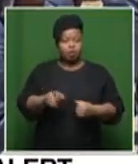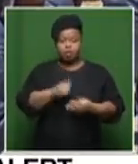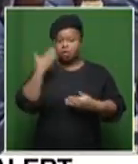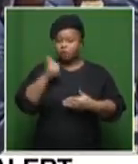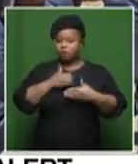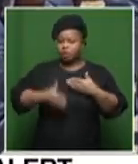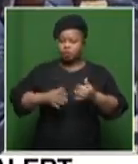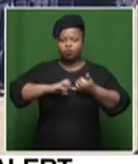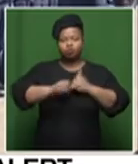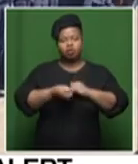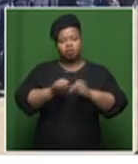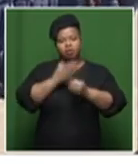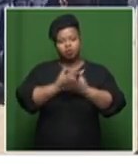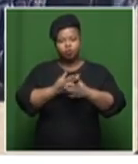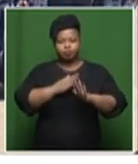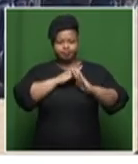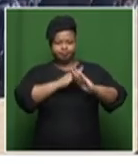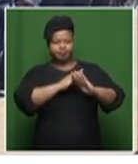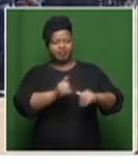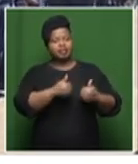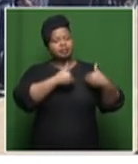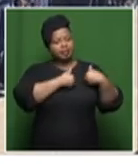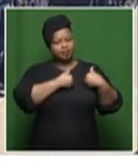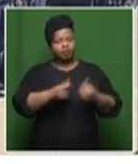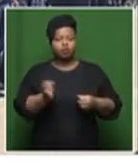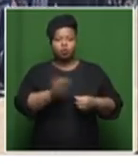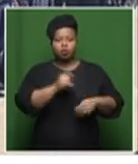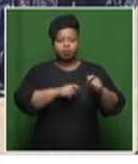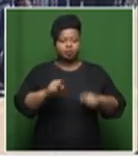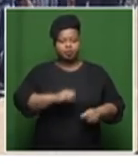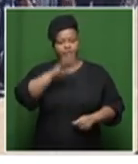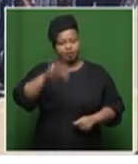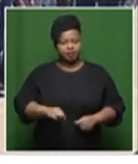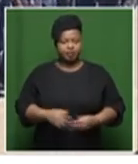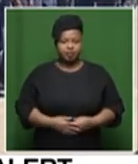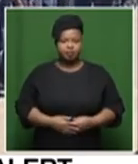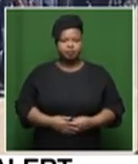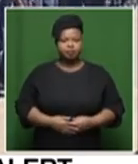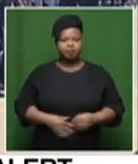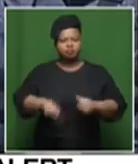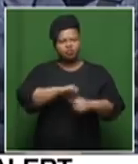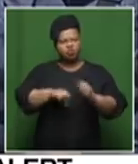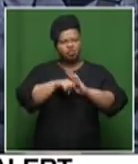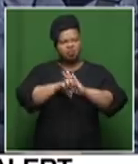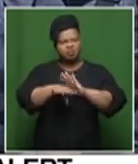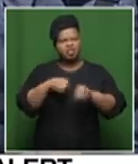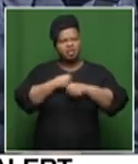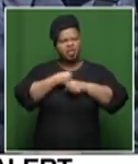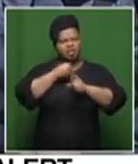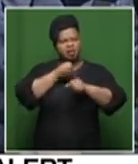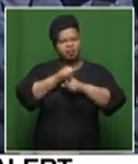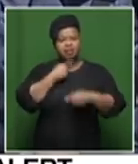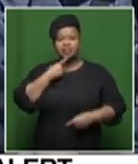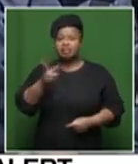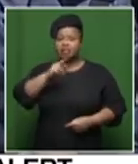that measures were in place to ensure the safety and security of South Africans. A similar social media campaign last month led to